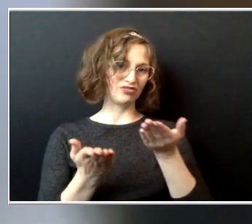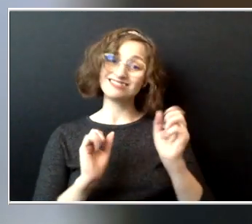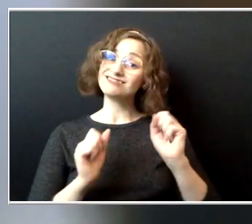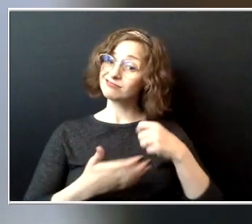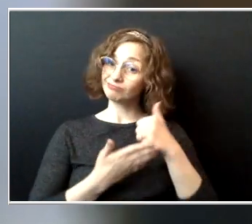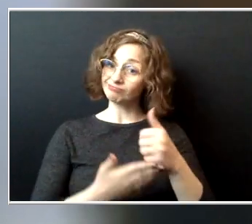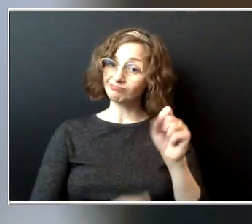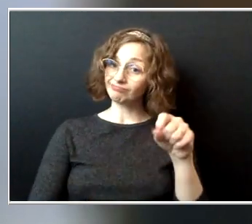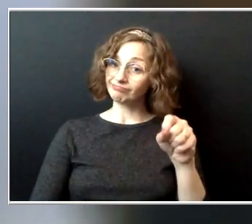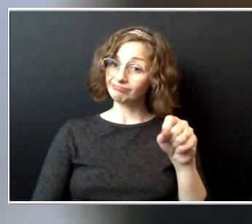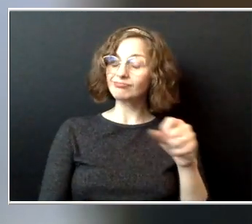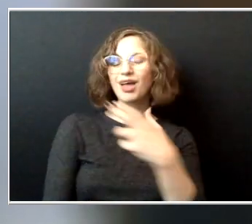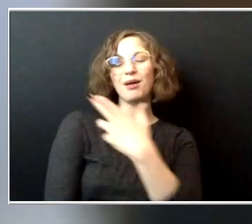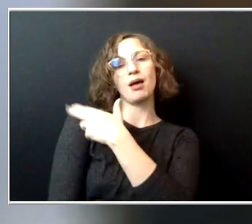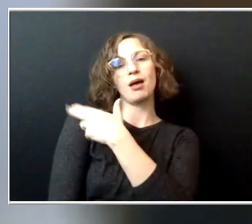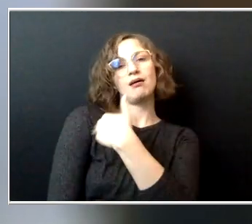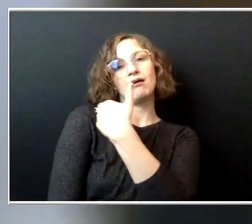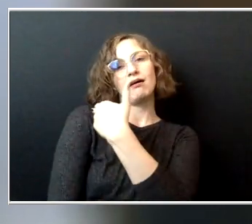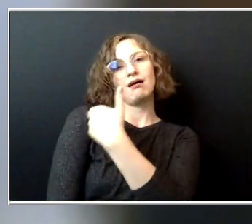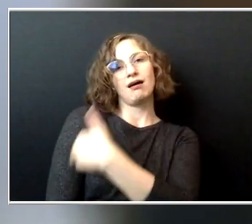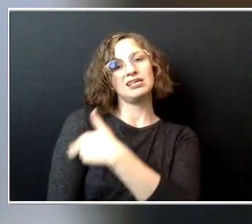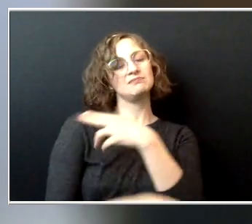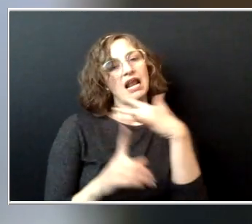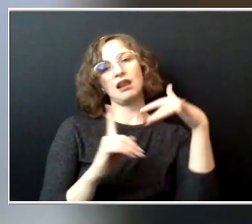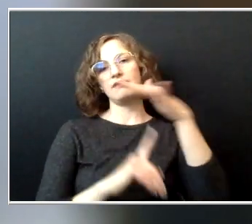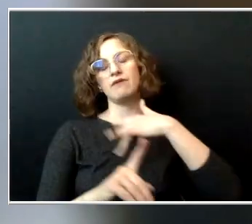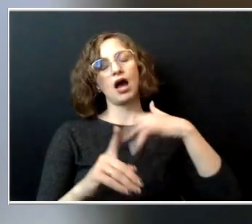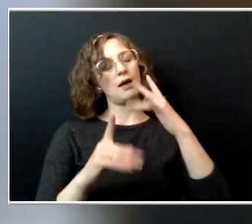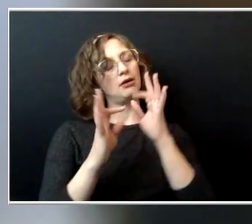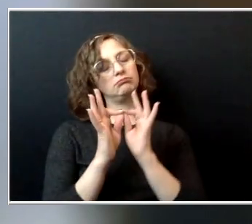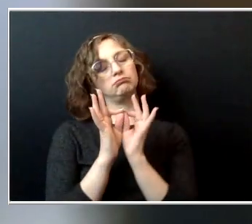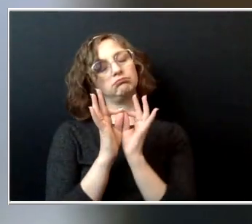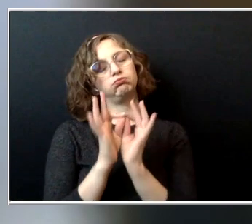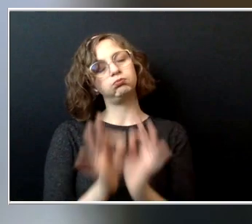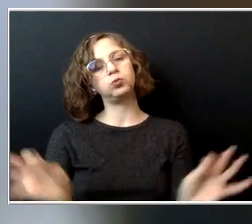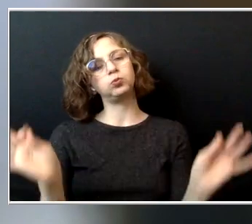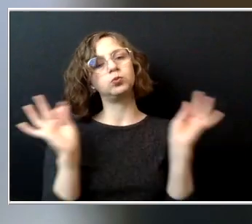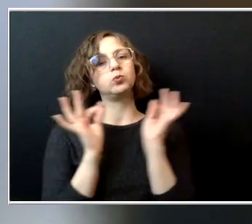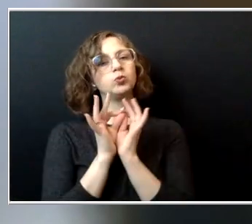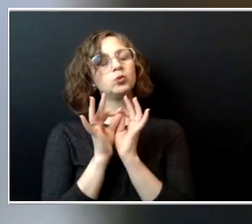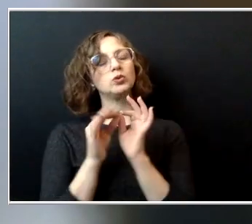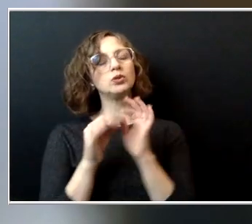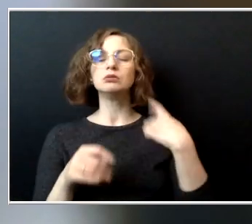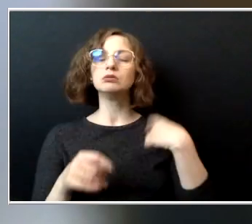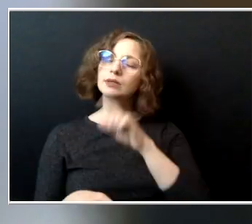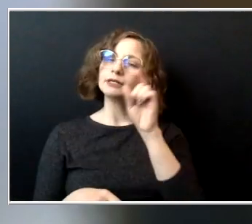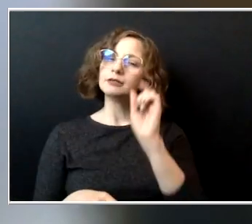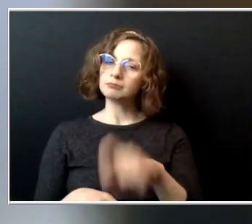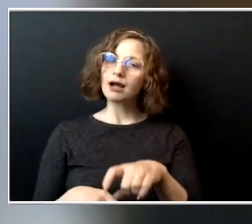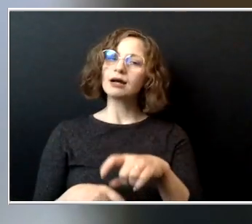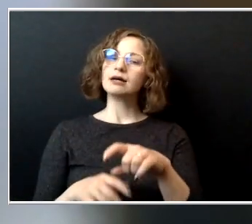hospital environment is critical. And so I think we have to build partnership